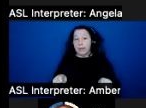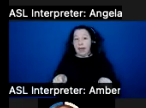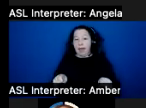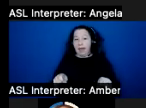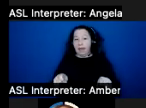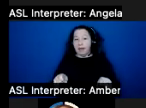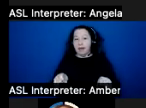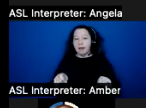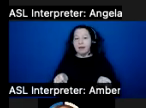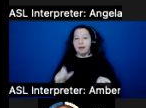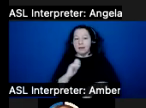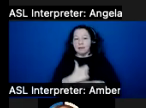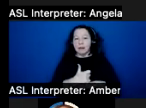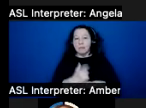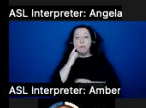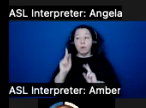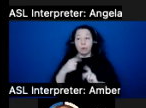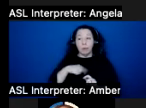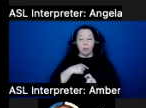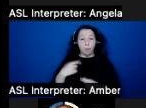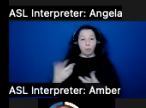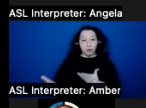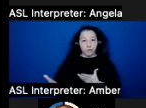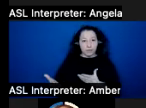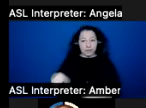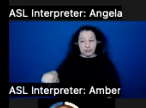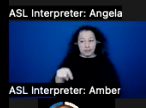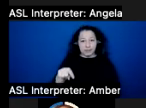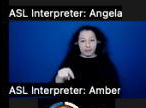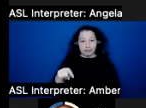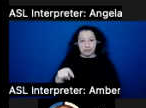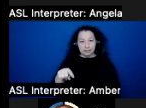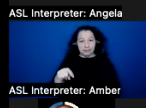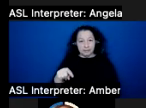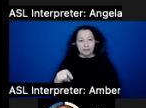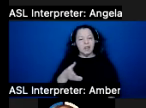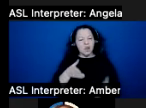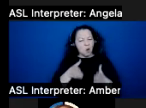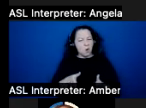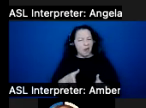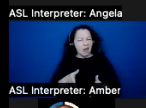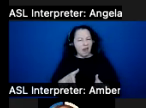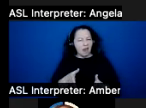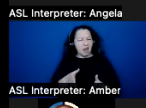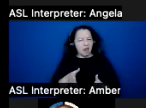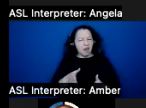them for the folks that we serve in a way that helps them understand,